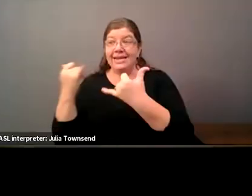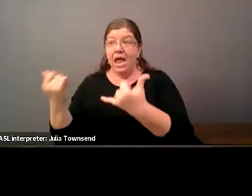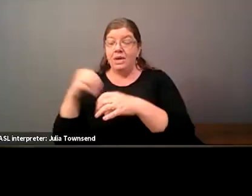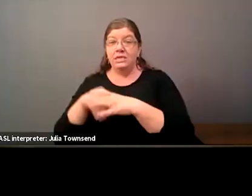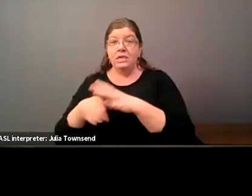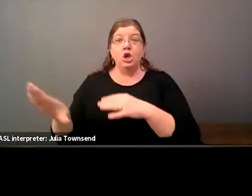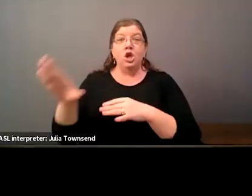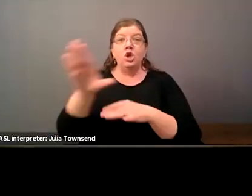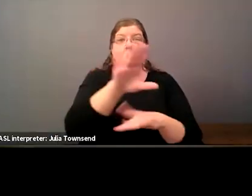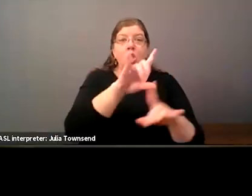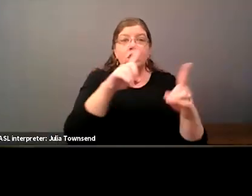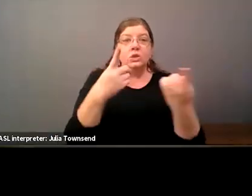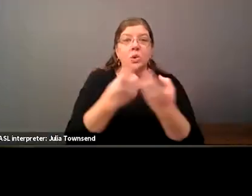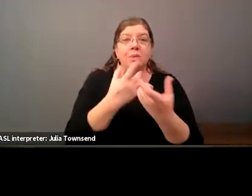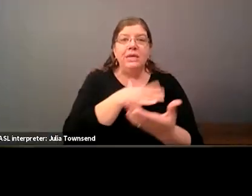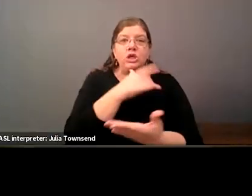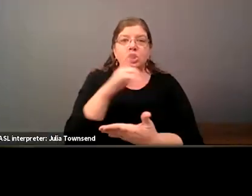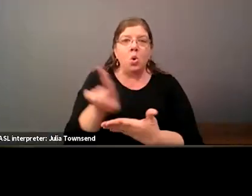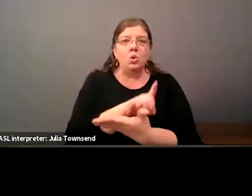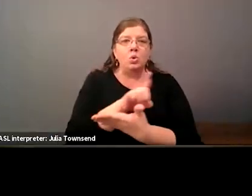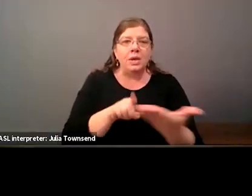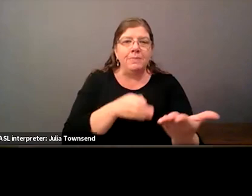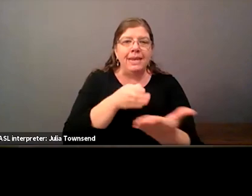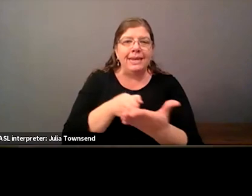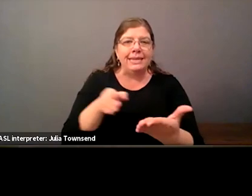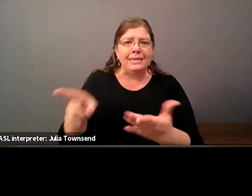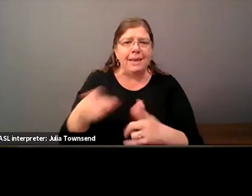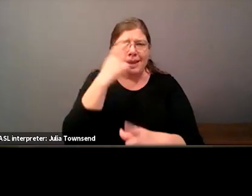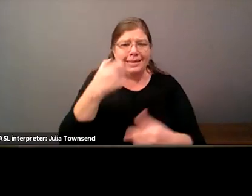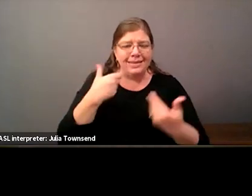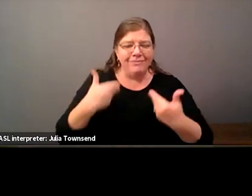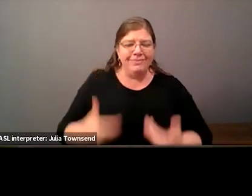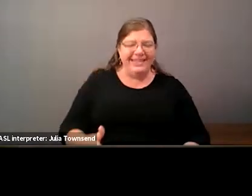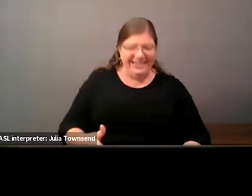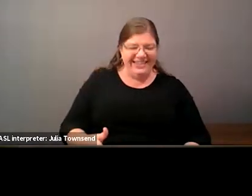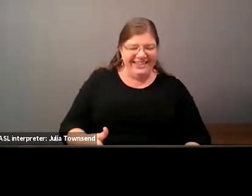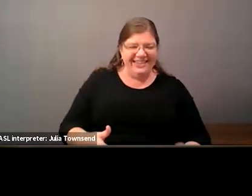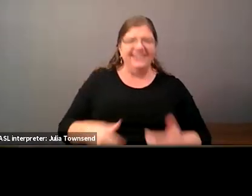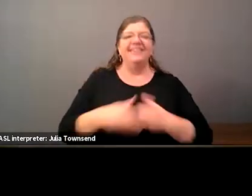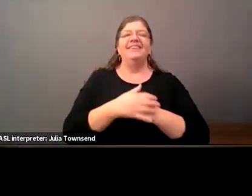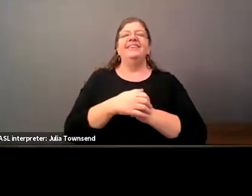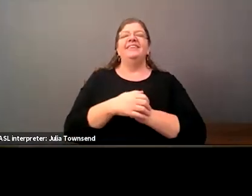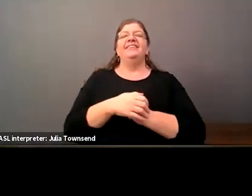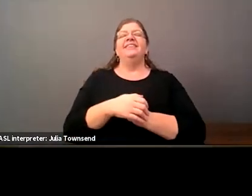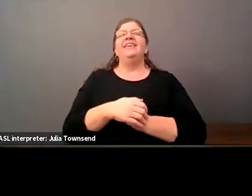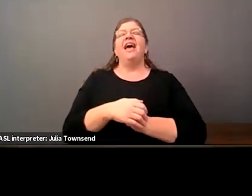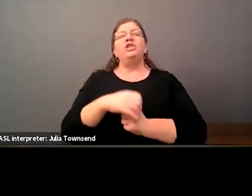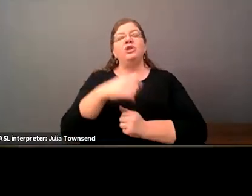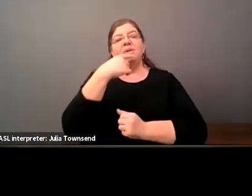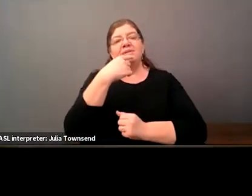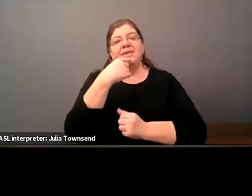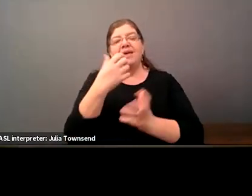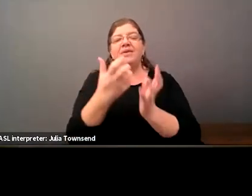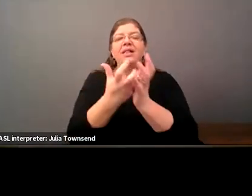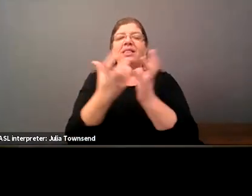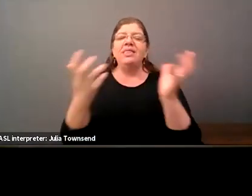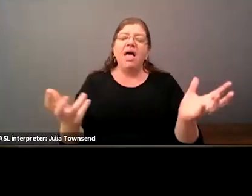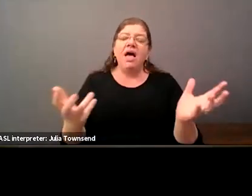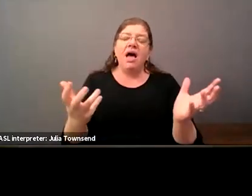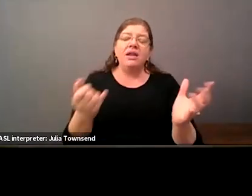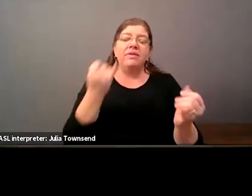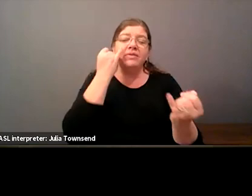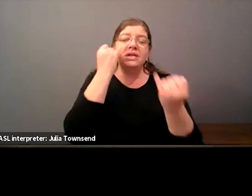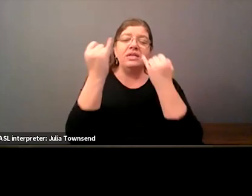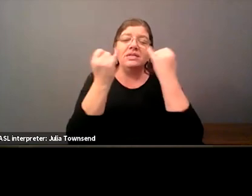please don't discriminate against him because of me and um you know i just want to say i have a lot of insights